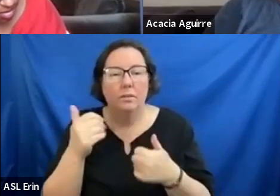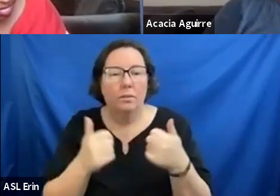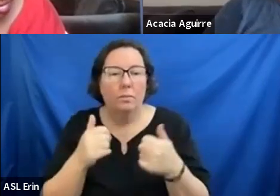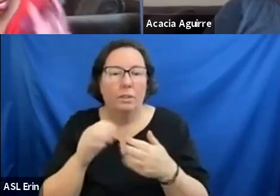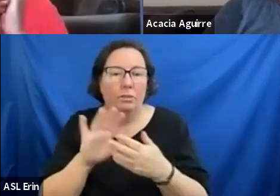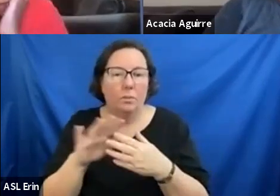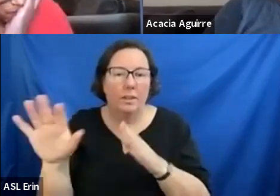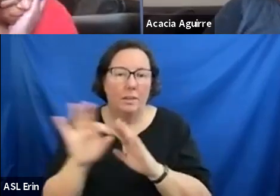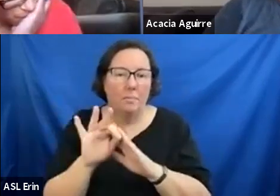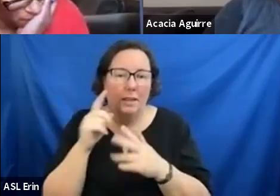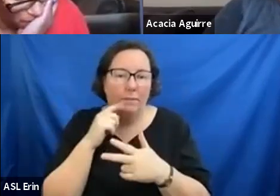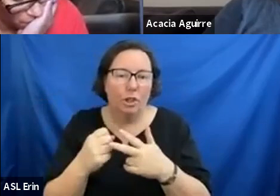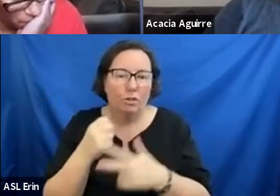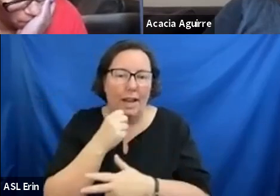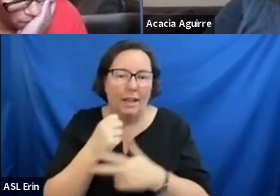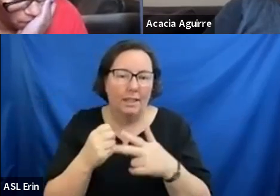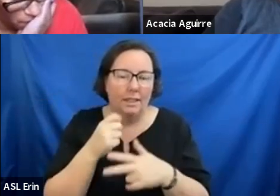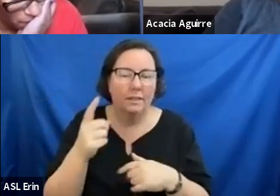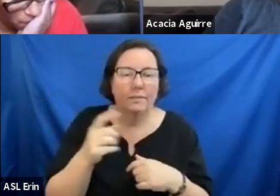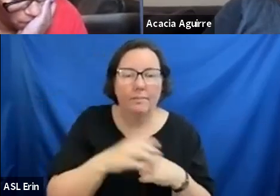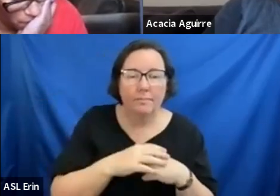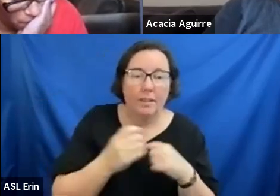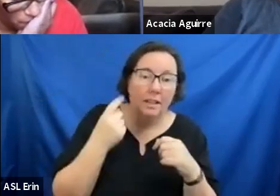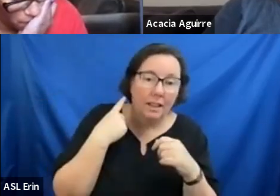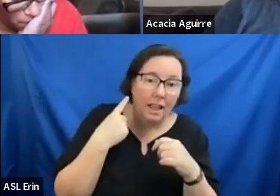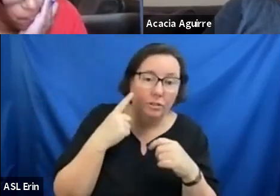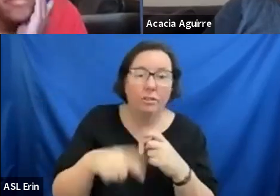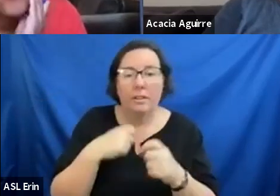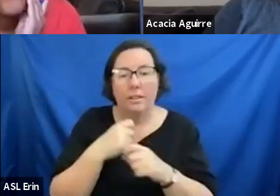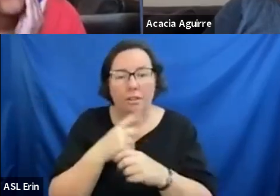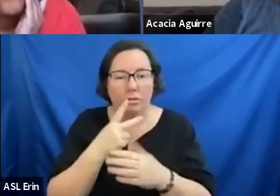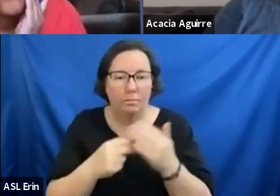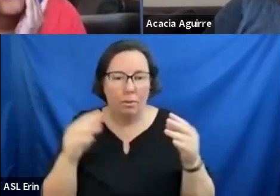And ideally looking at that for last school year and this school year.